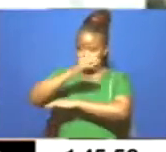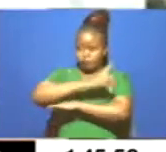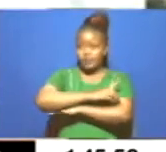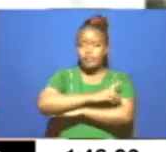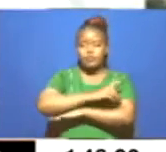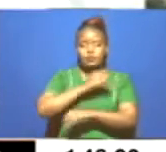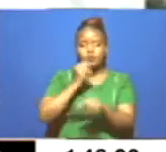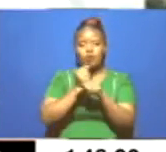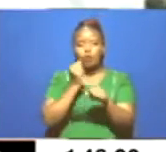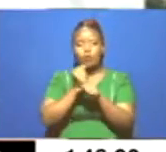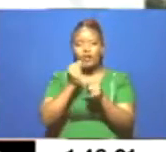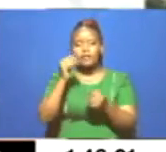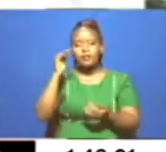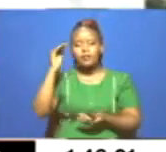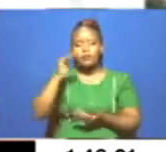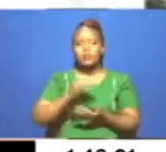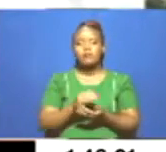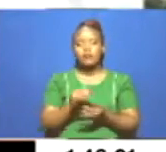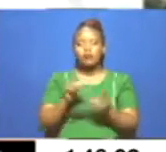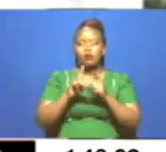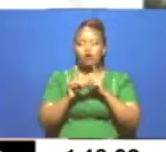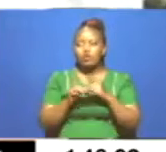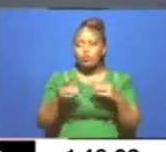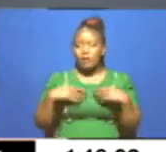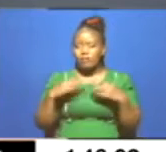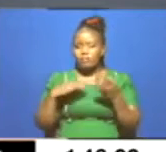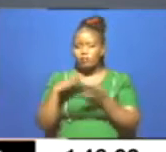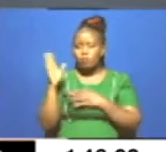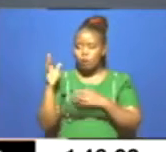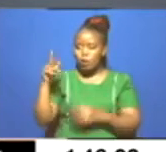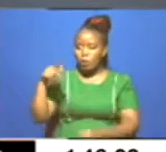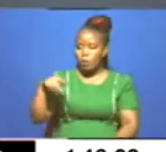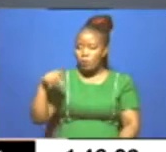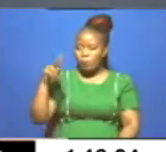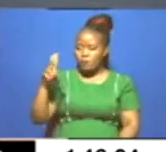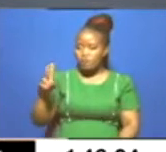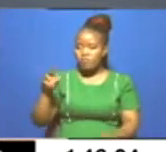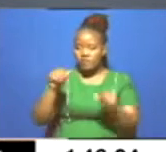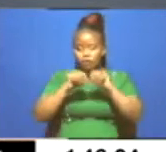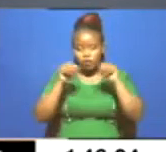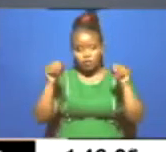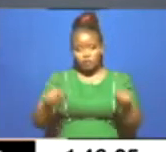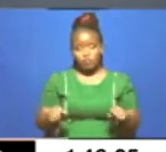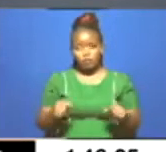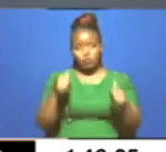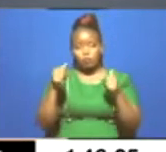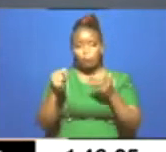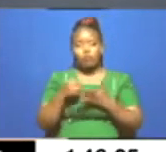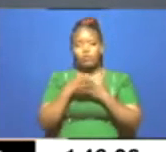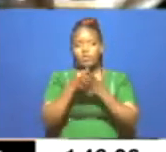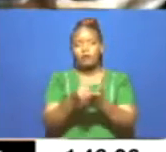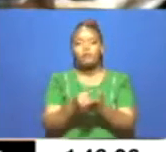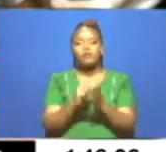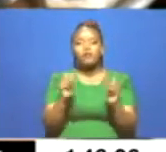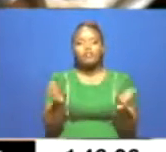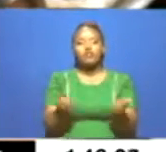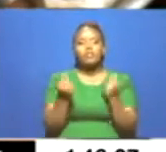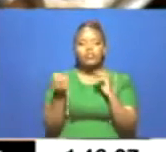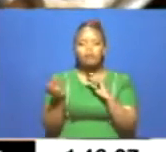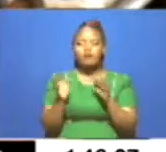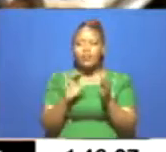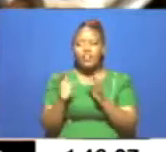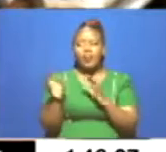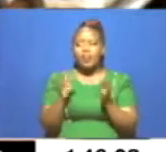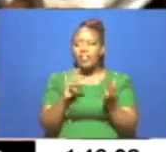minimum loading and thus pushing much of the PV into the system, which then enables them to save about 70% on